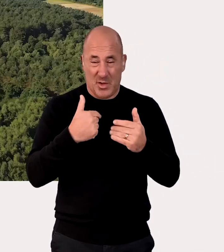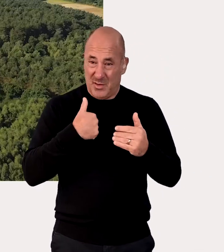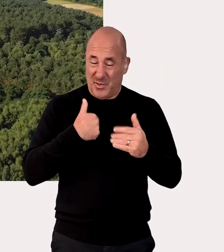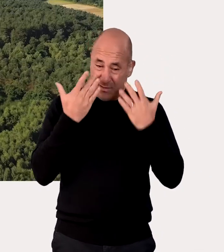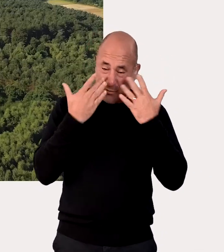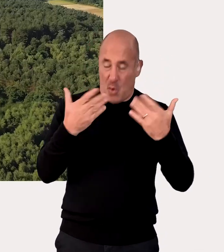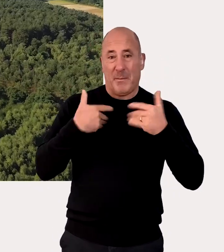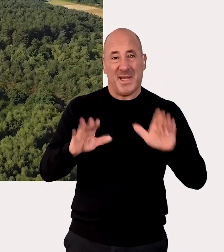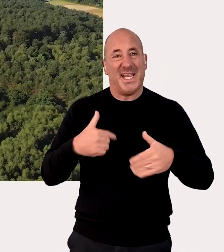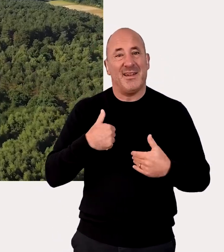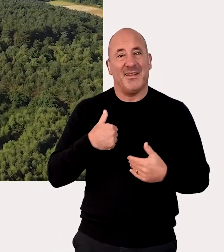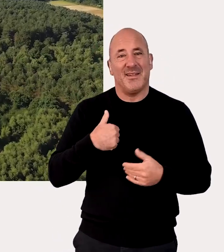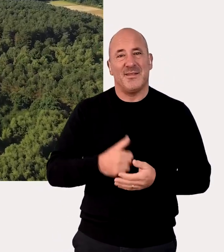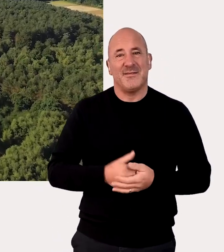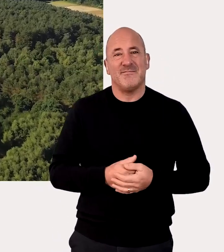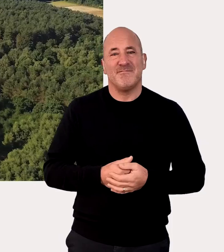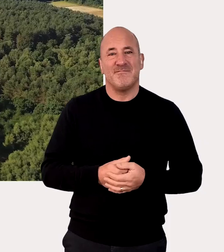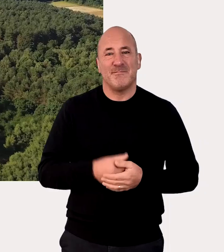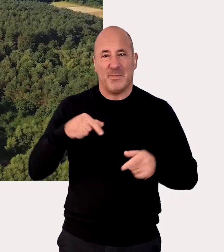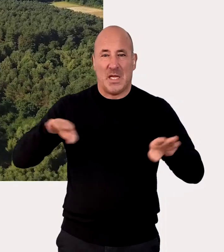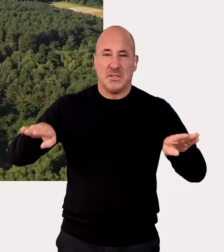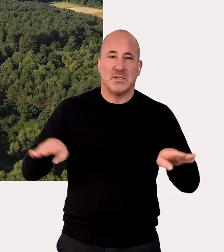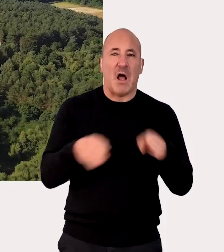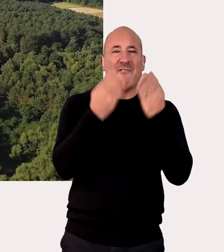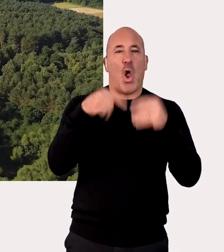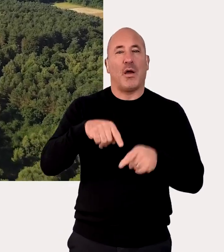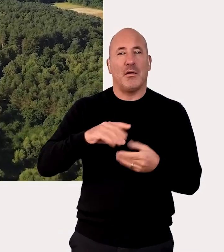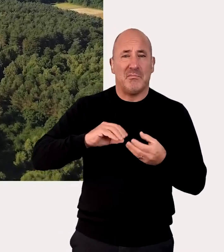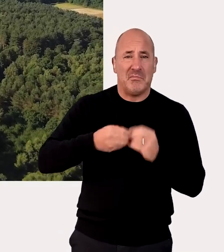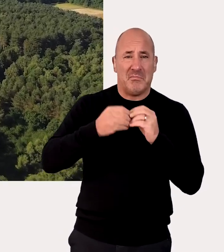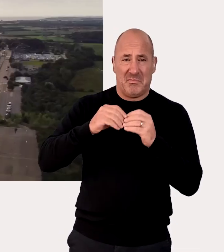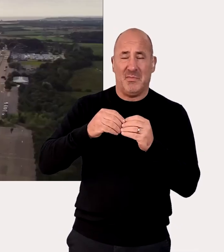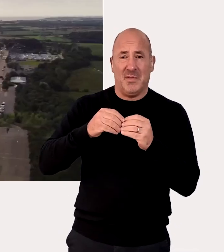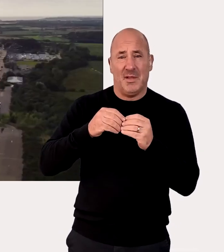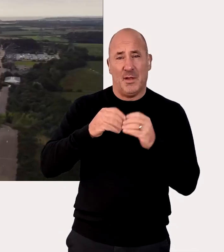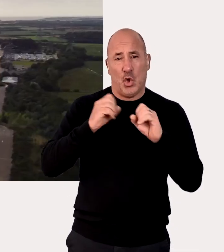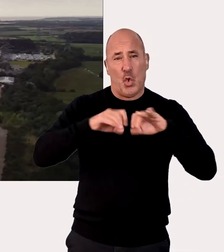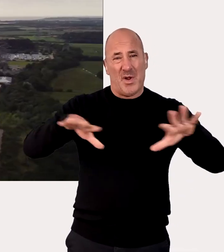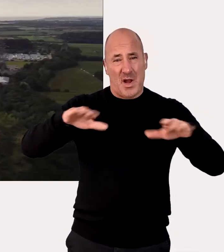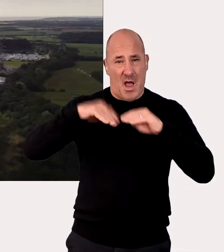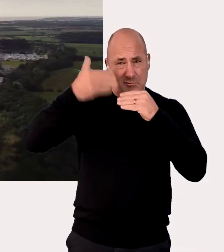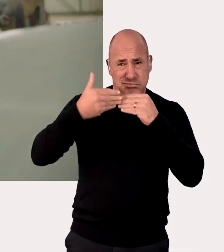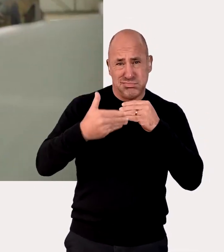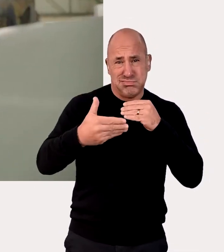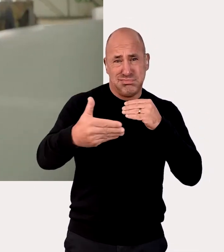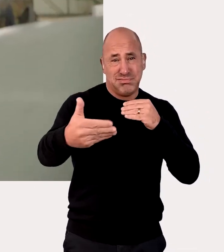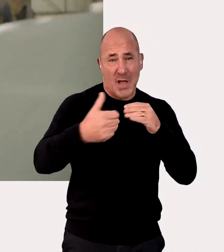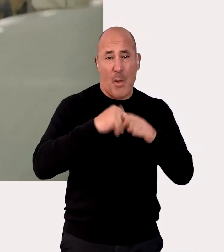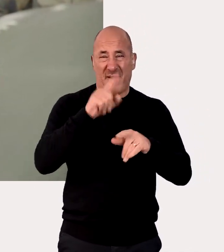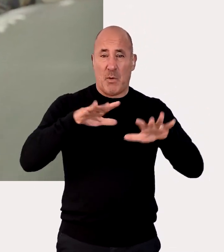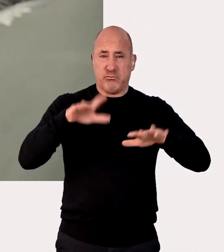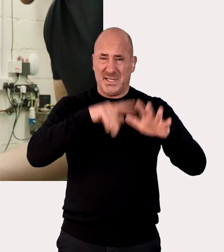era, then we'd have played our part, creating a legacy of which the nuclear industry,